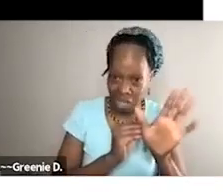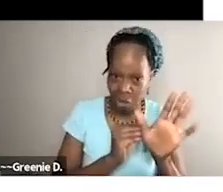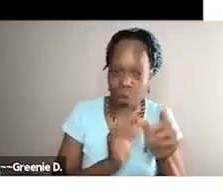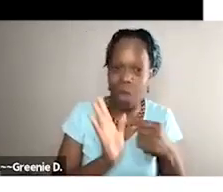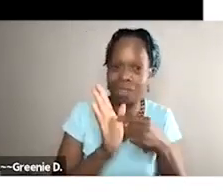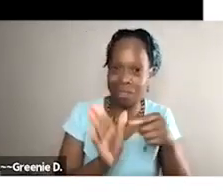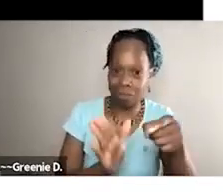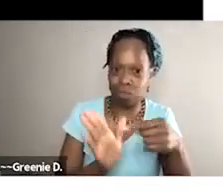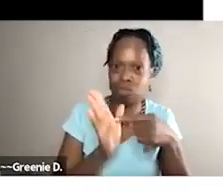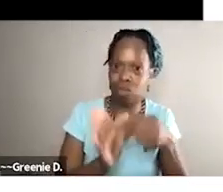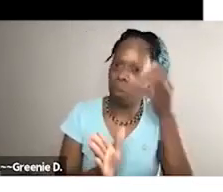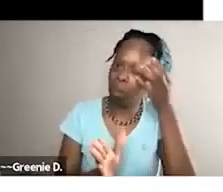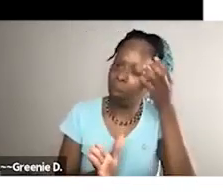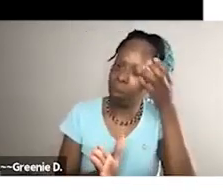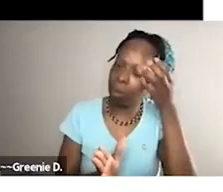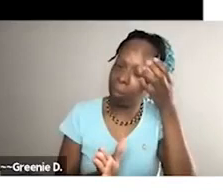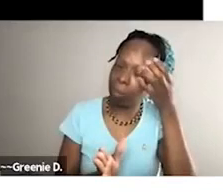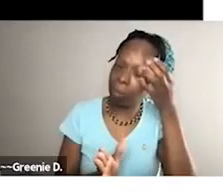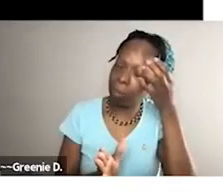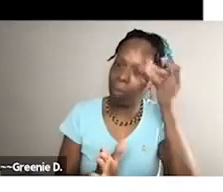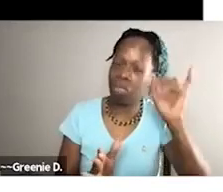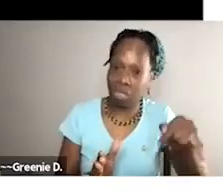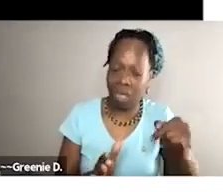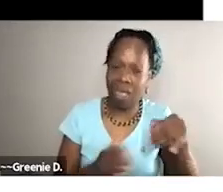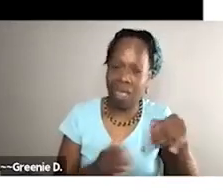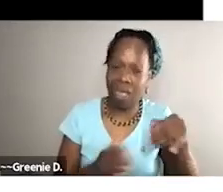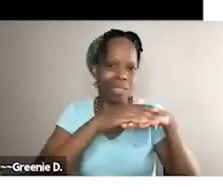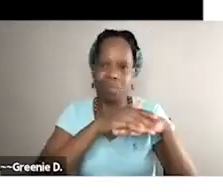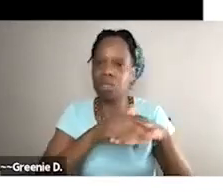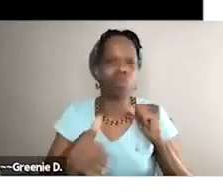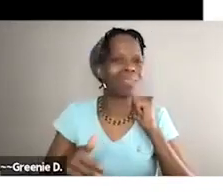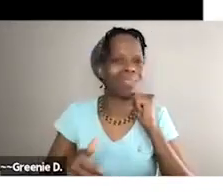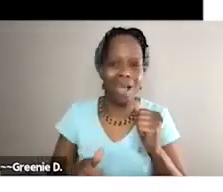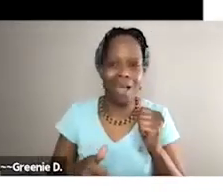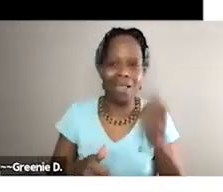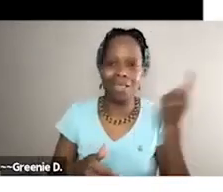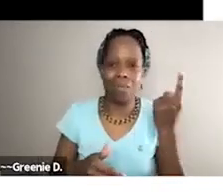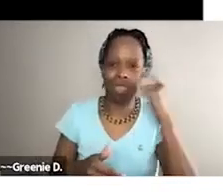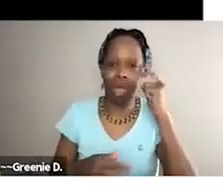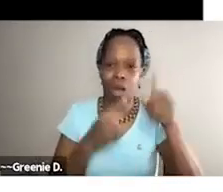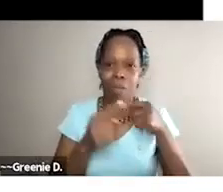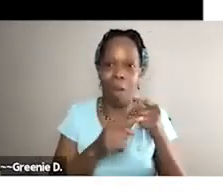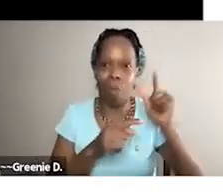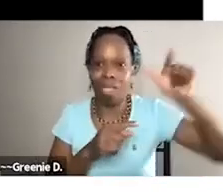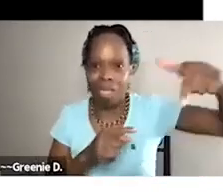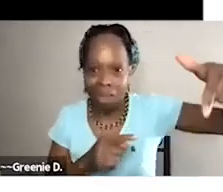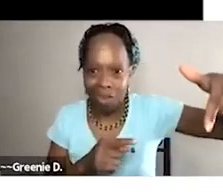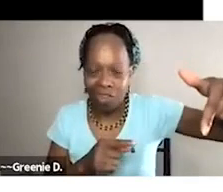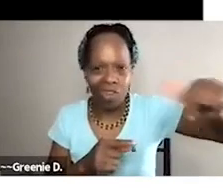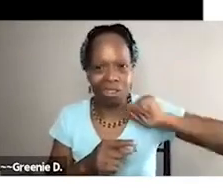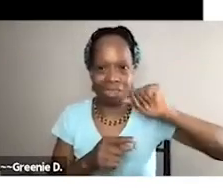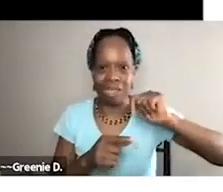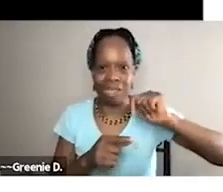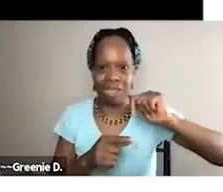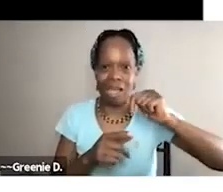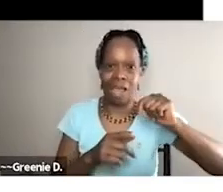in absolutely no way an afterthought or an exclusion. The entrance is not separate. It's not around the corner, around the back.